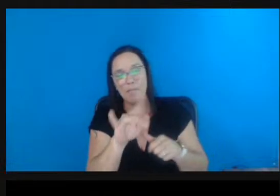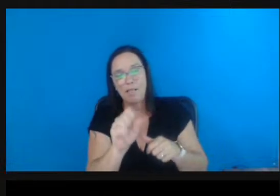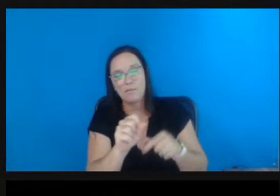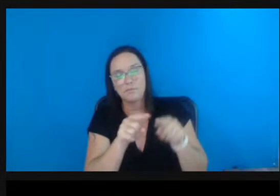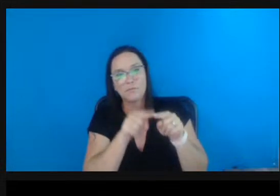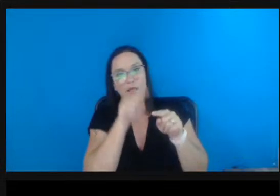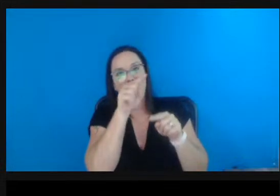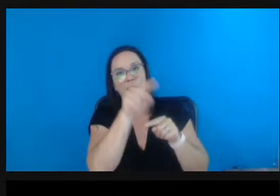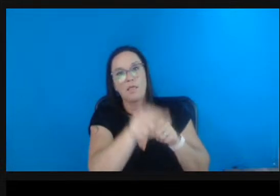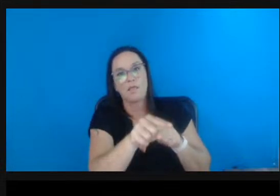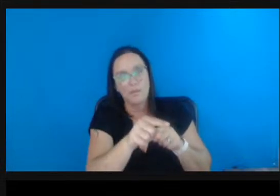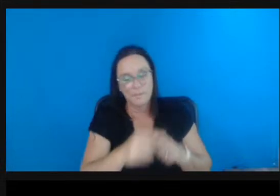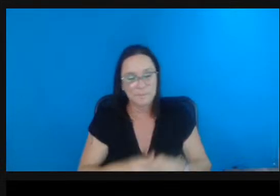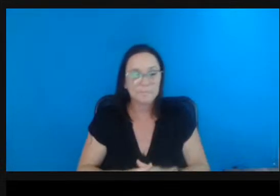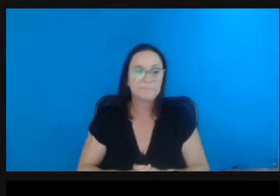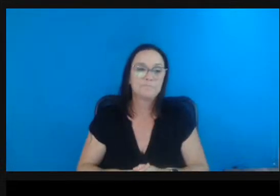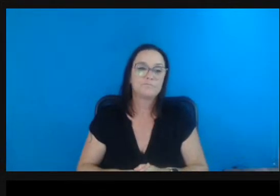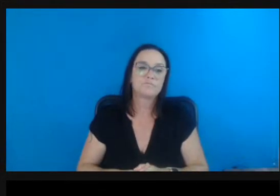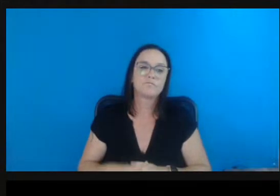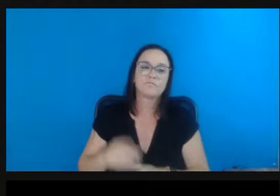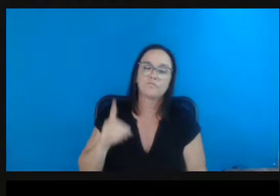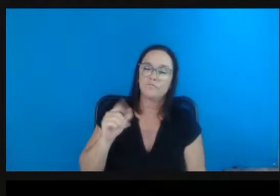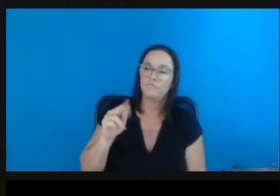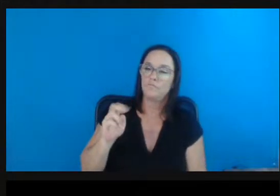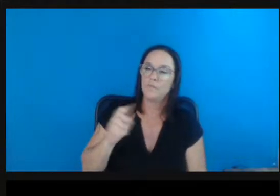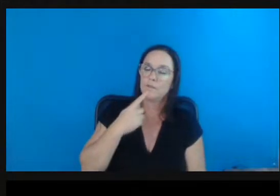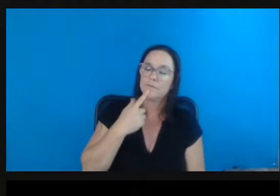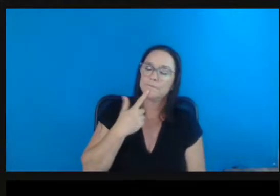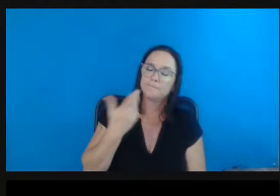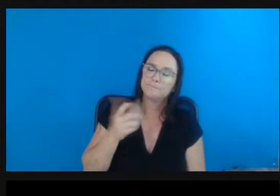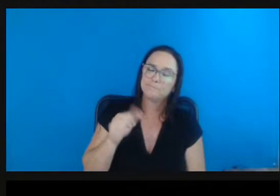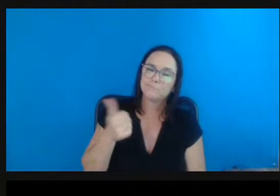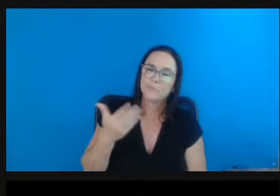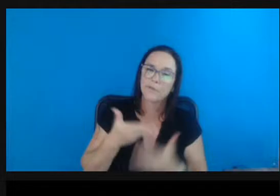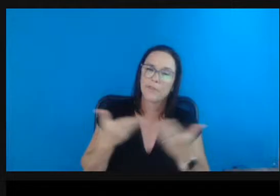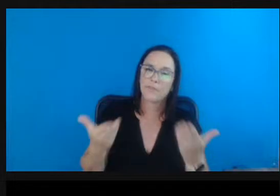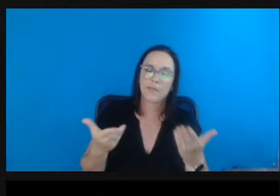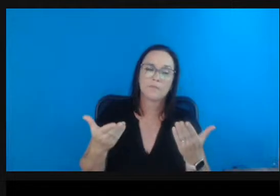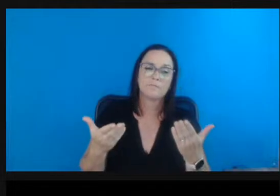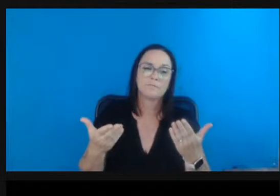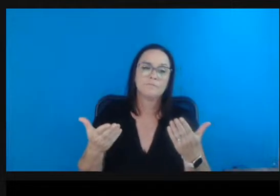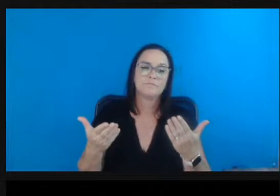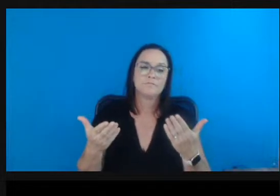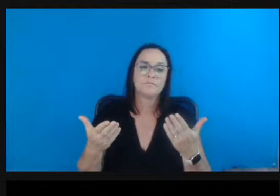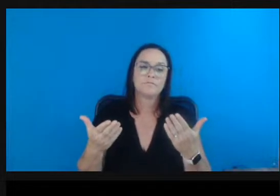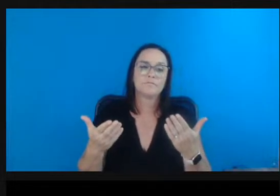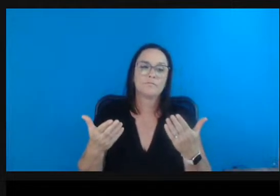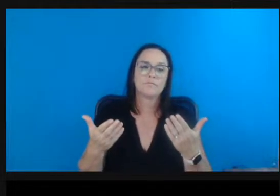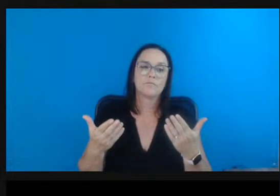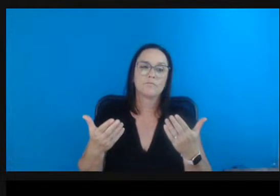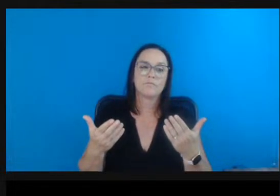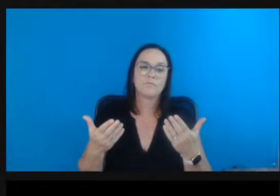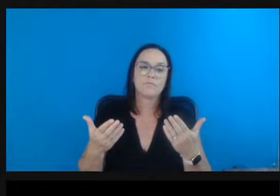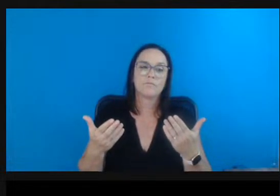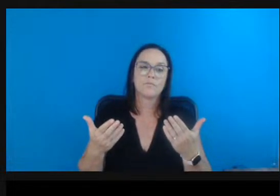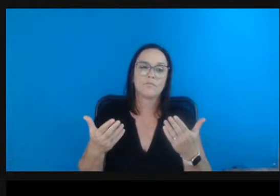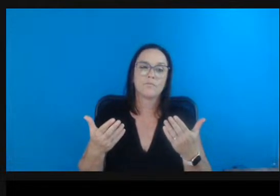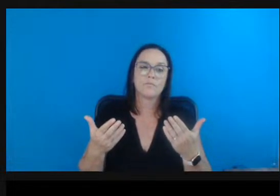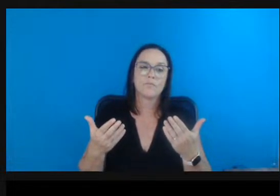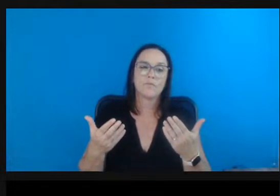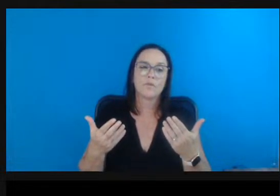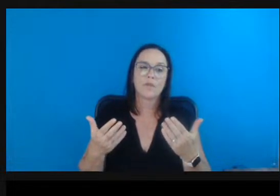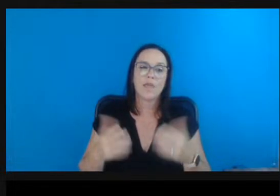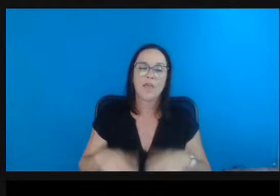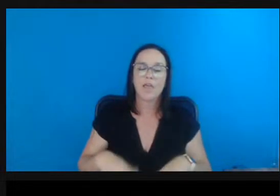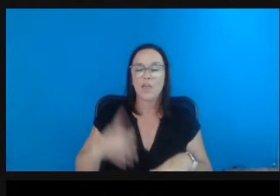about as well. So another thing, just a different way of looking at it, would it be fair to say that there's 5 million